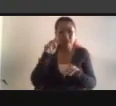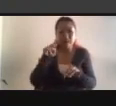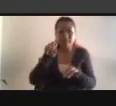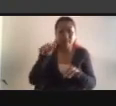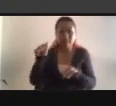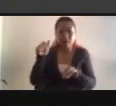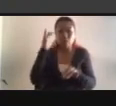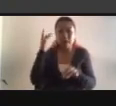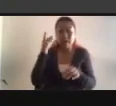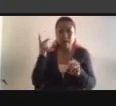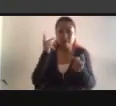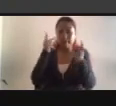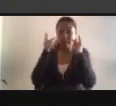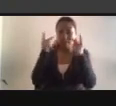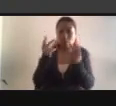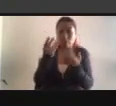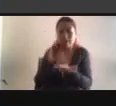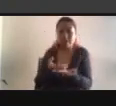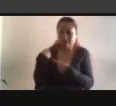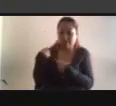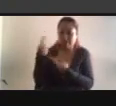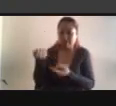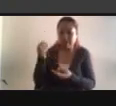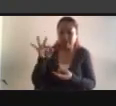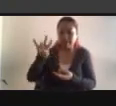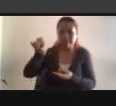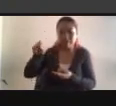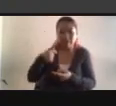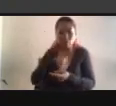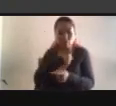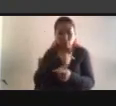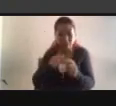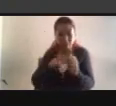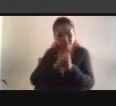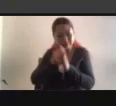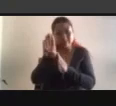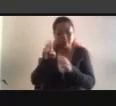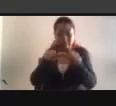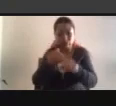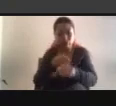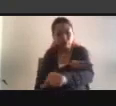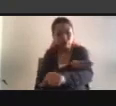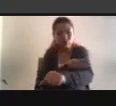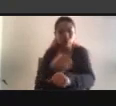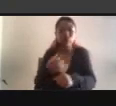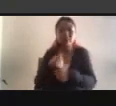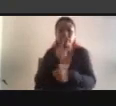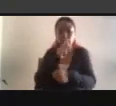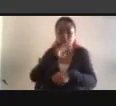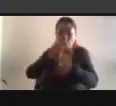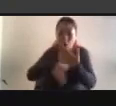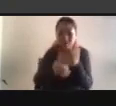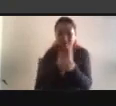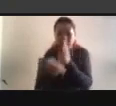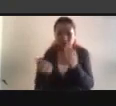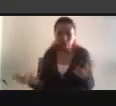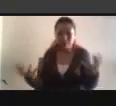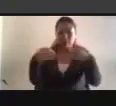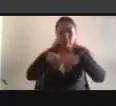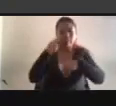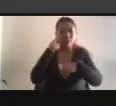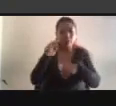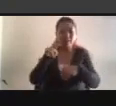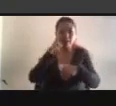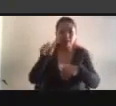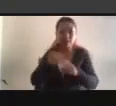the progress we've made since the 1970s in ensuring that we fully use the talents of all to achieve NASA's mission.